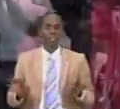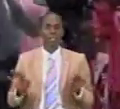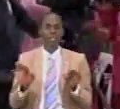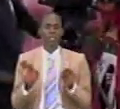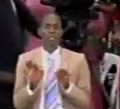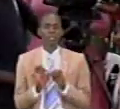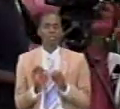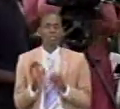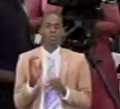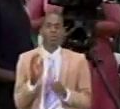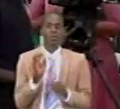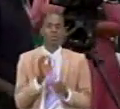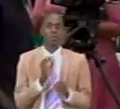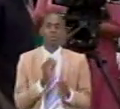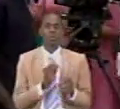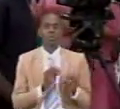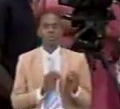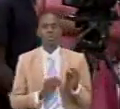foreign